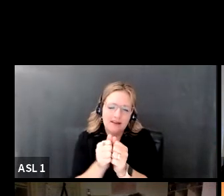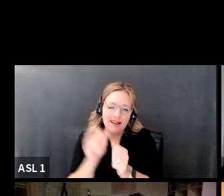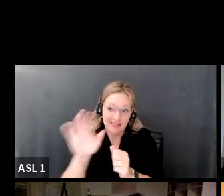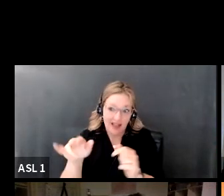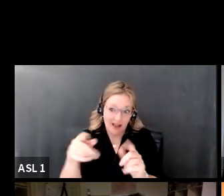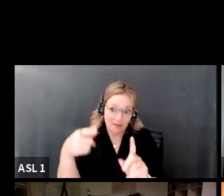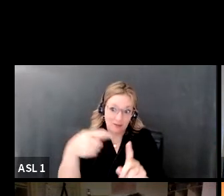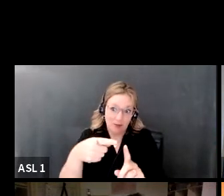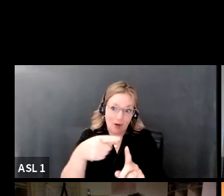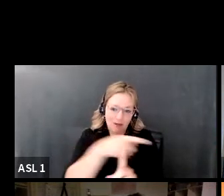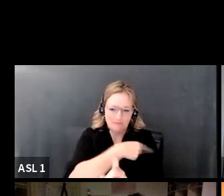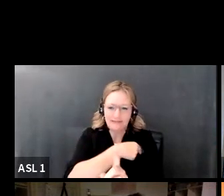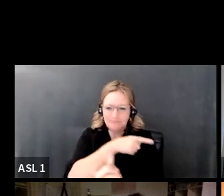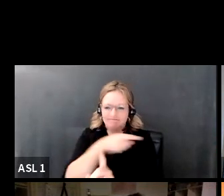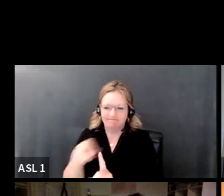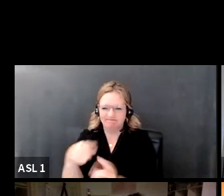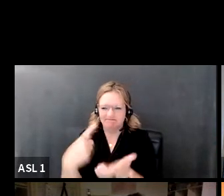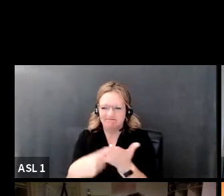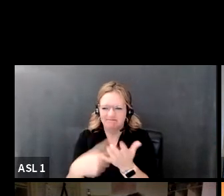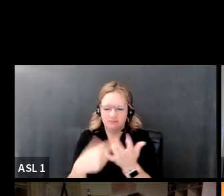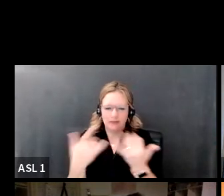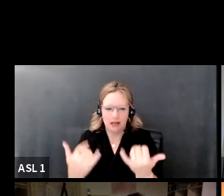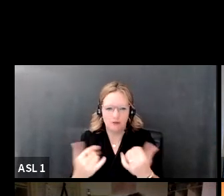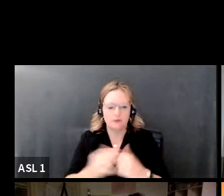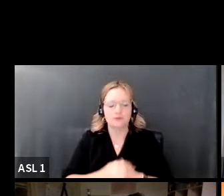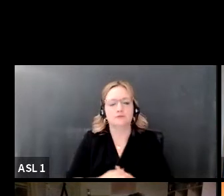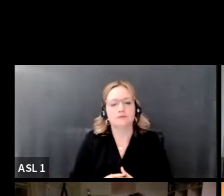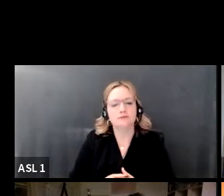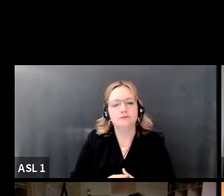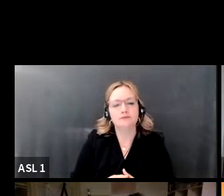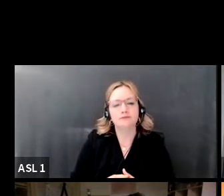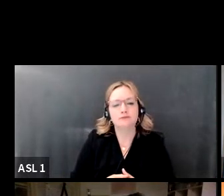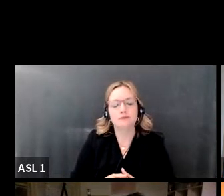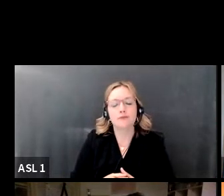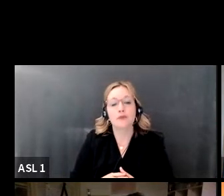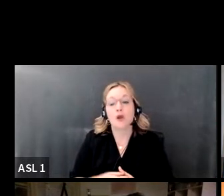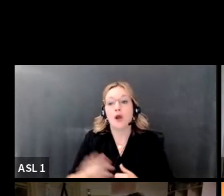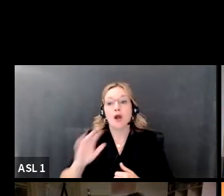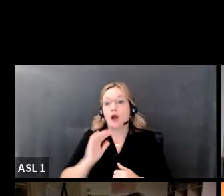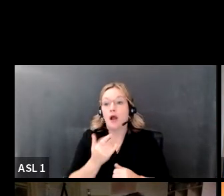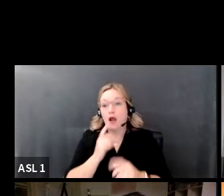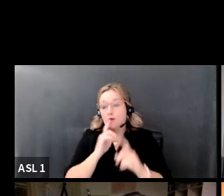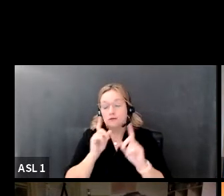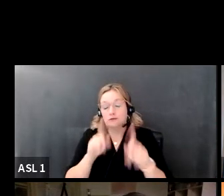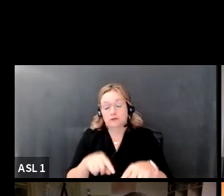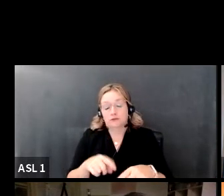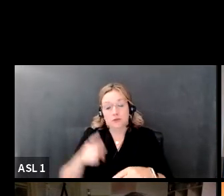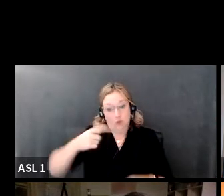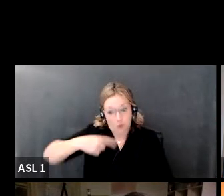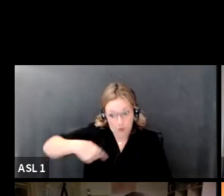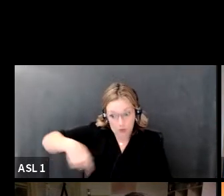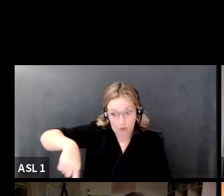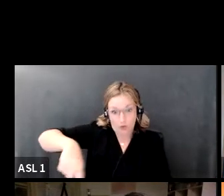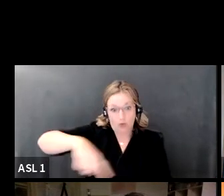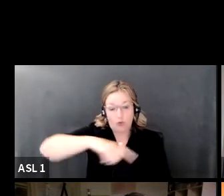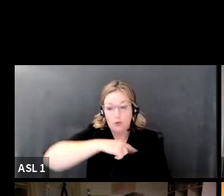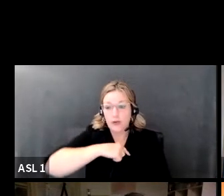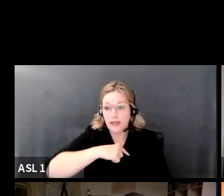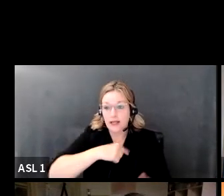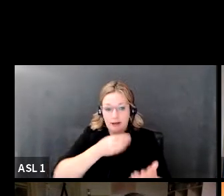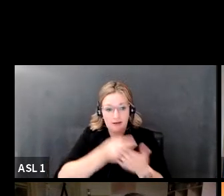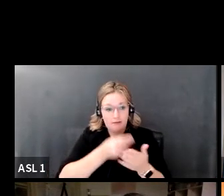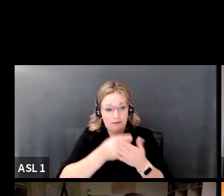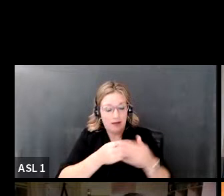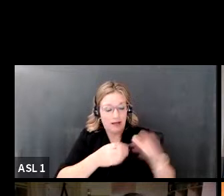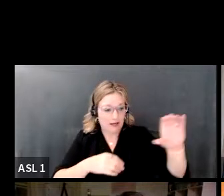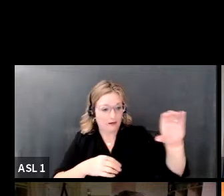what we are asking here is um what we are saying i should say is that we deserve the funding to